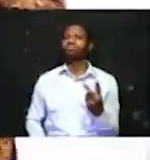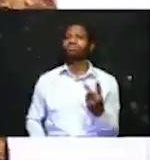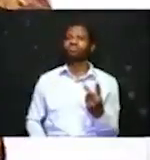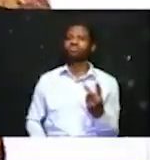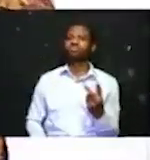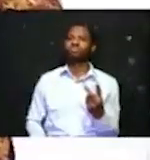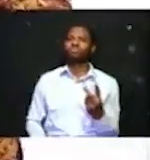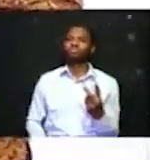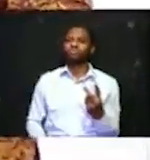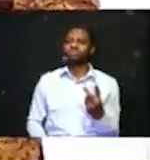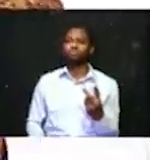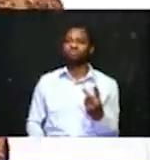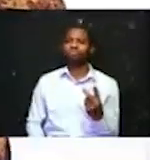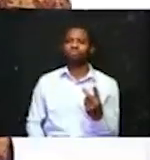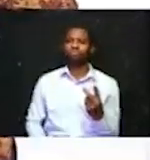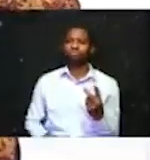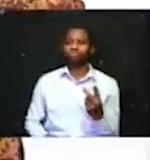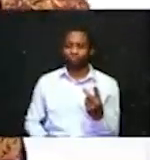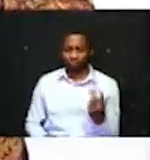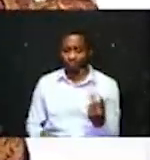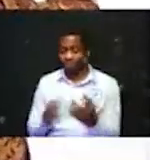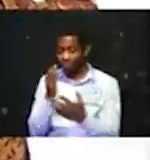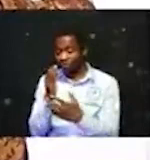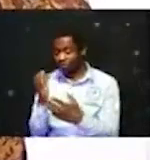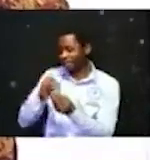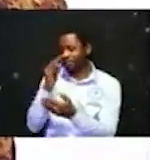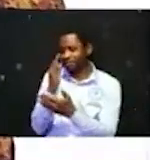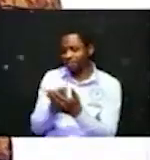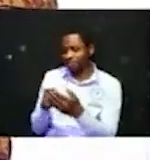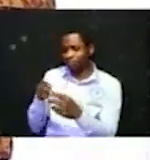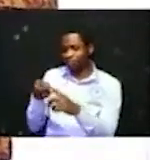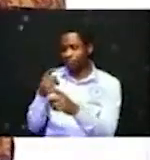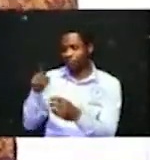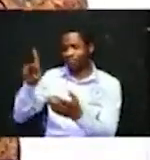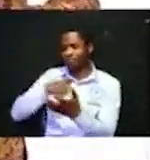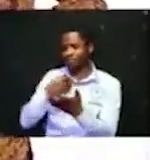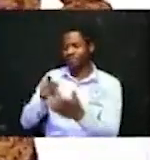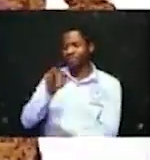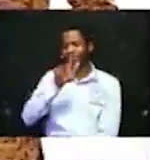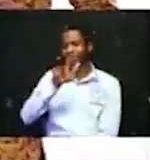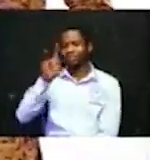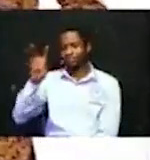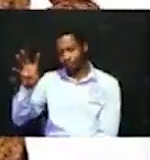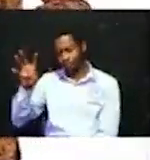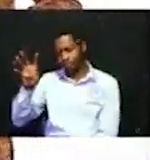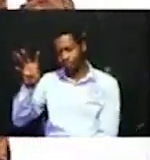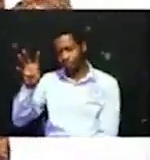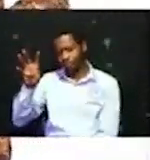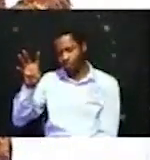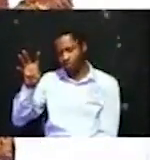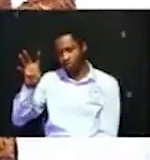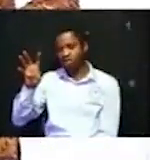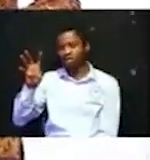pa. Now I'll take a couple from Psalm 34 from 12 to 14. I'll take some suggestions for